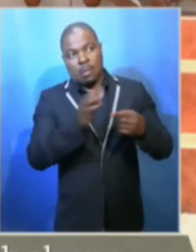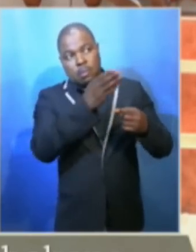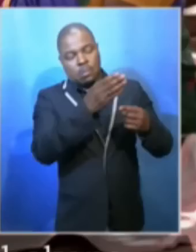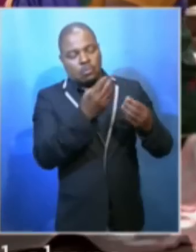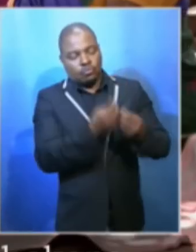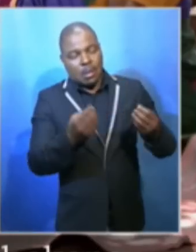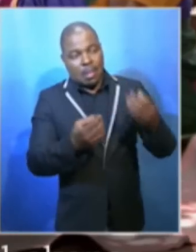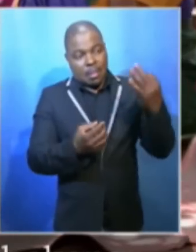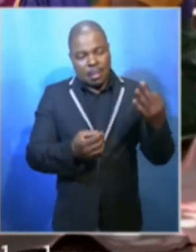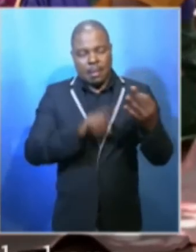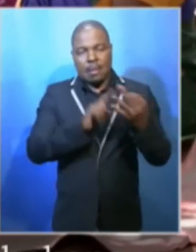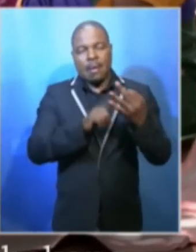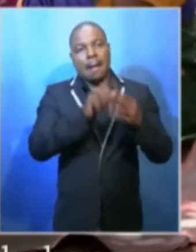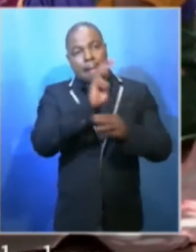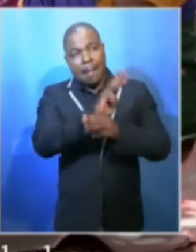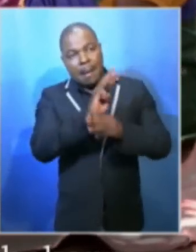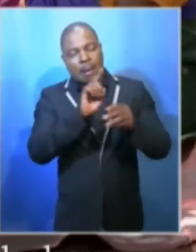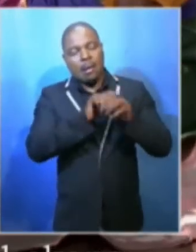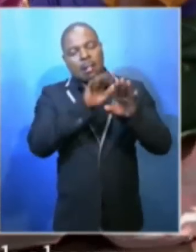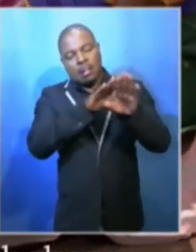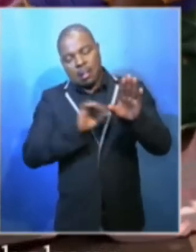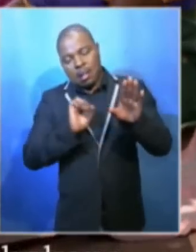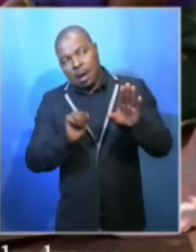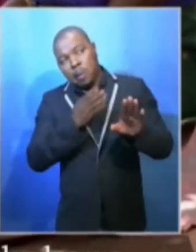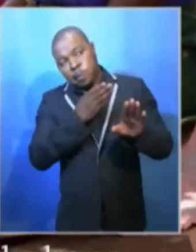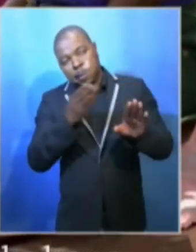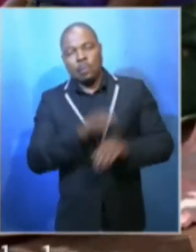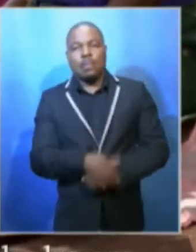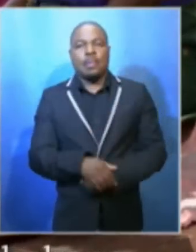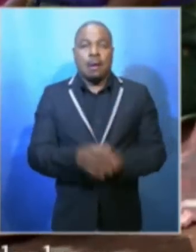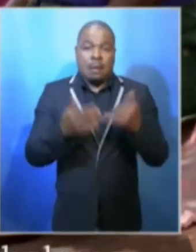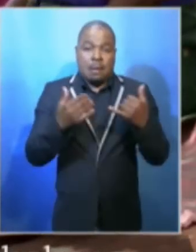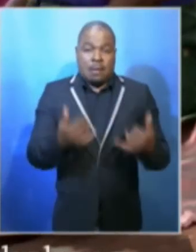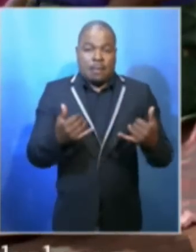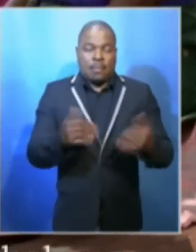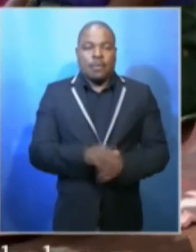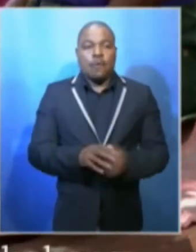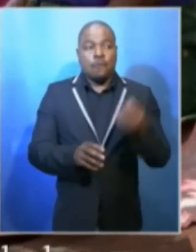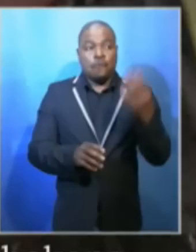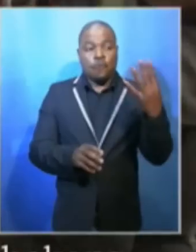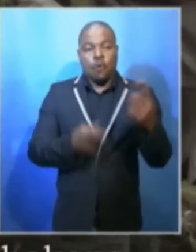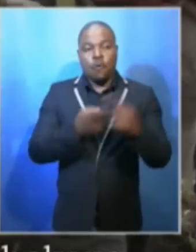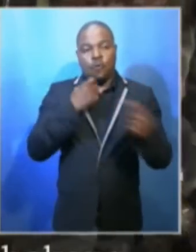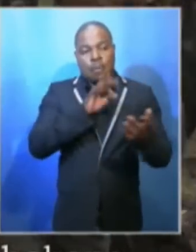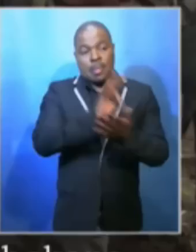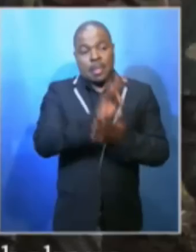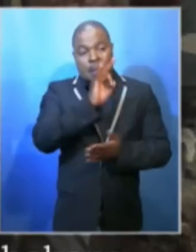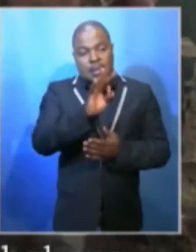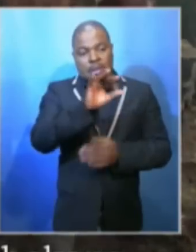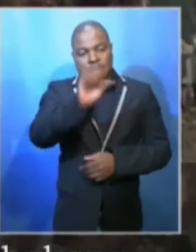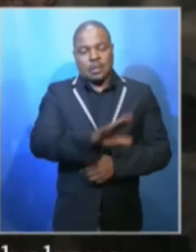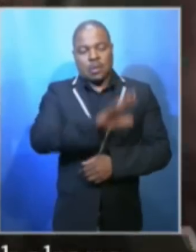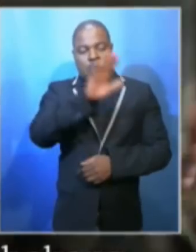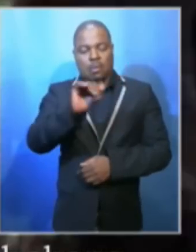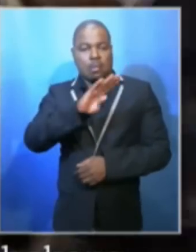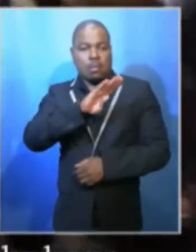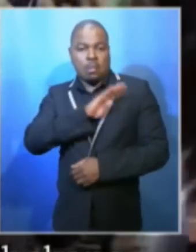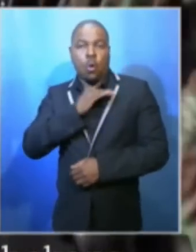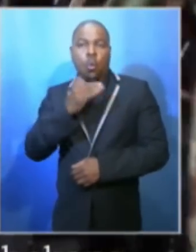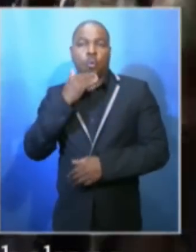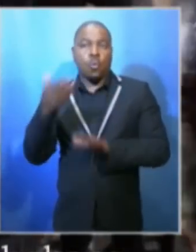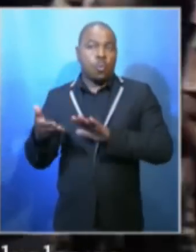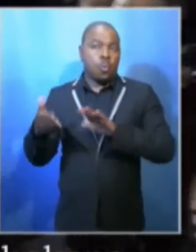motswadi ga mmogo le bomonnawe. Go fitlha ga jana ba le bane go ba le 13 ba masole a Afrika Borwa a tlhokafaletseng kwa